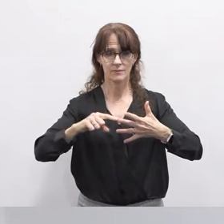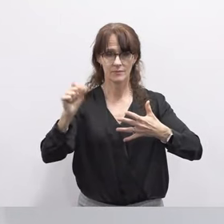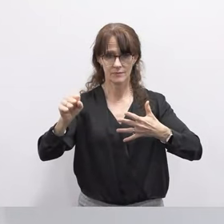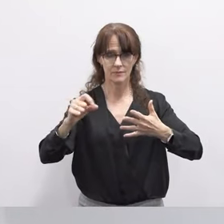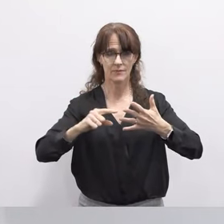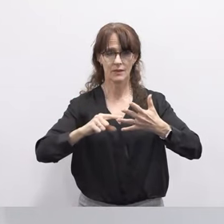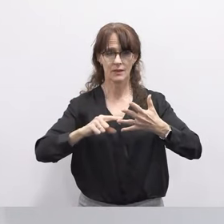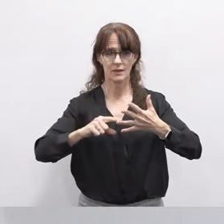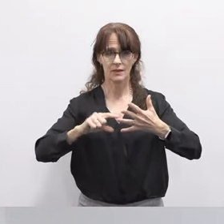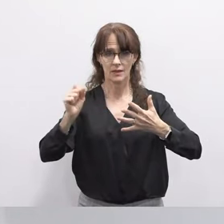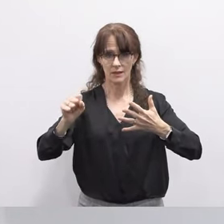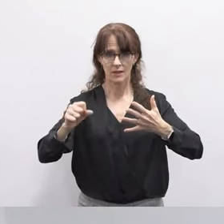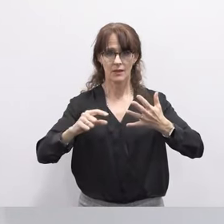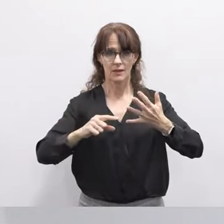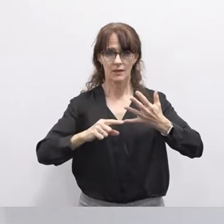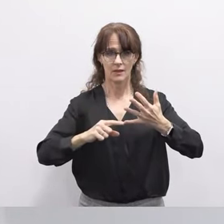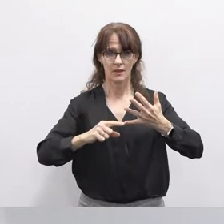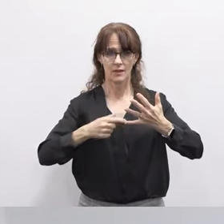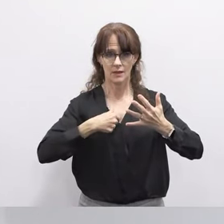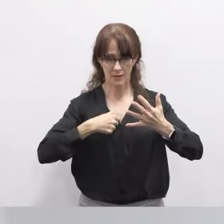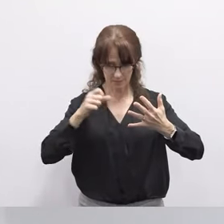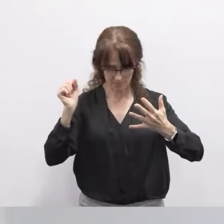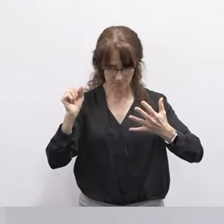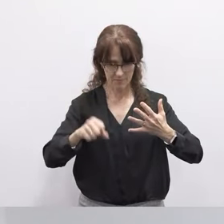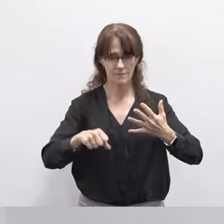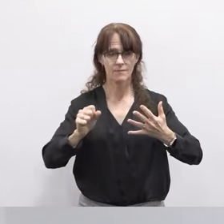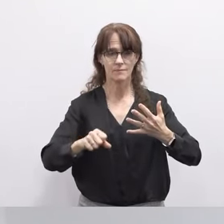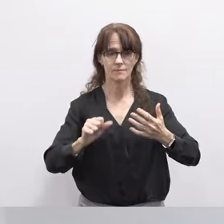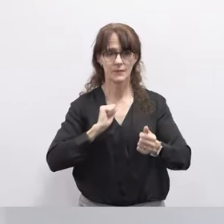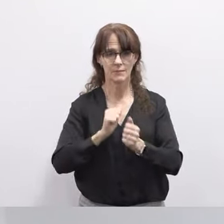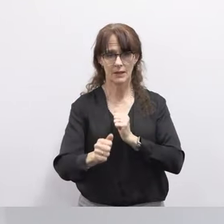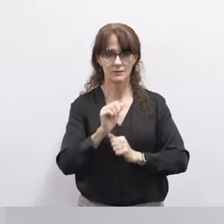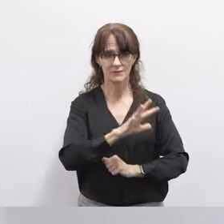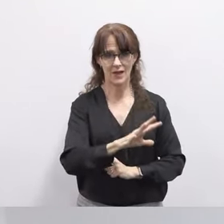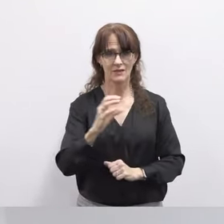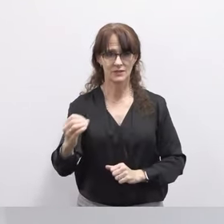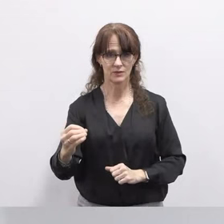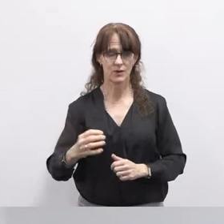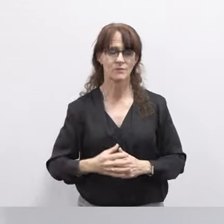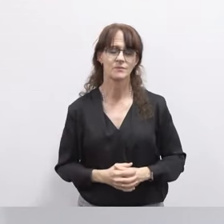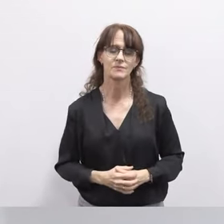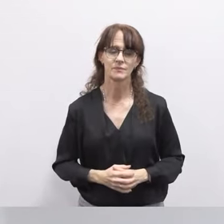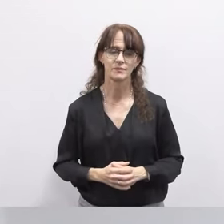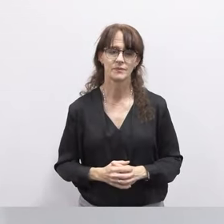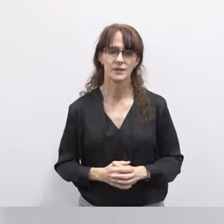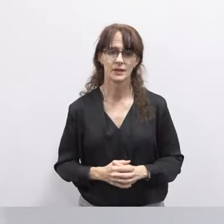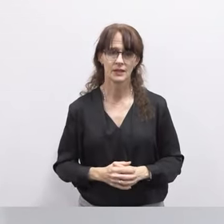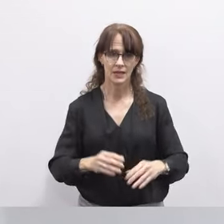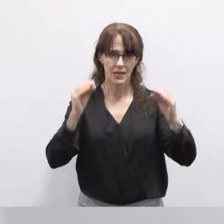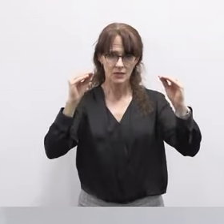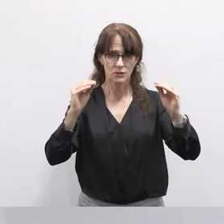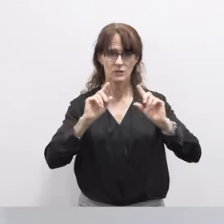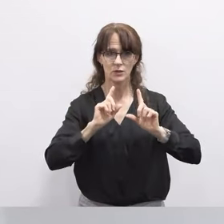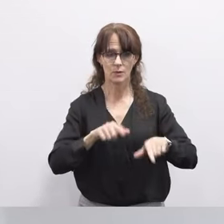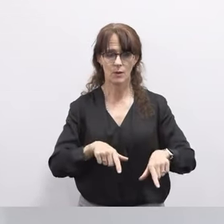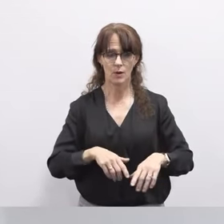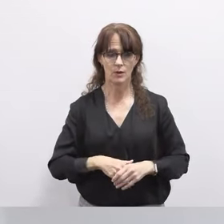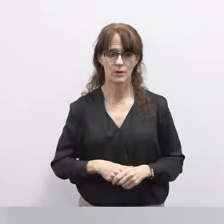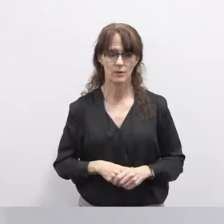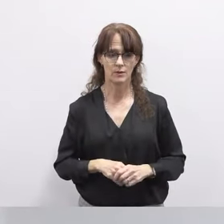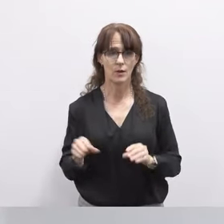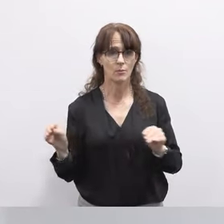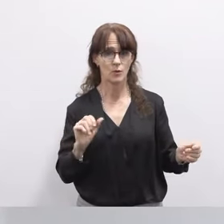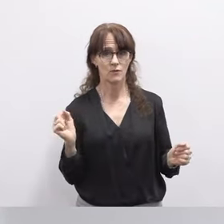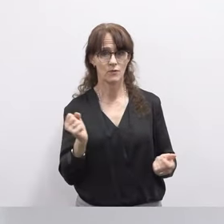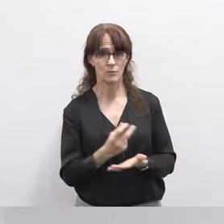Craighead? Aye. Mr. Otto? Aye. And I also vote aye, so that passes 5-0. Instruction report. Move